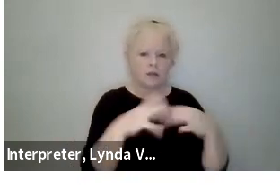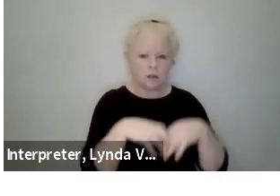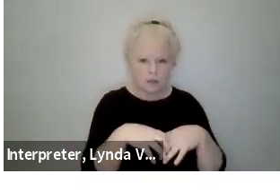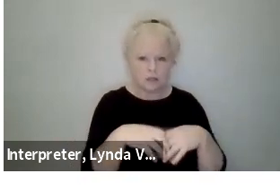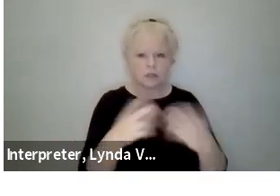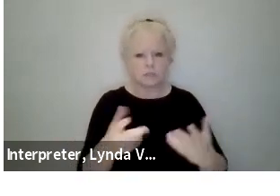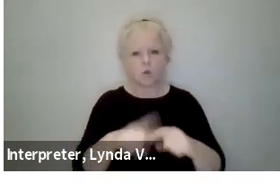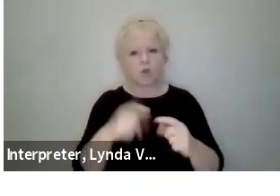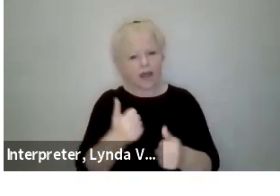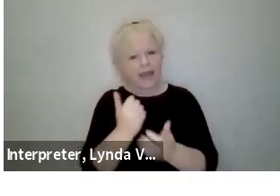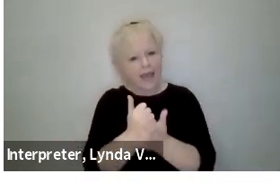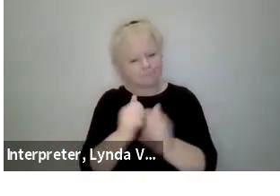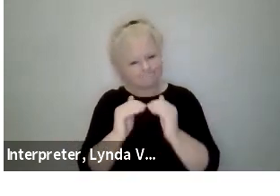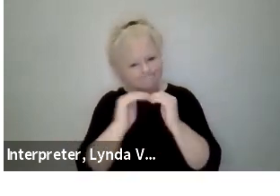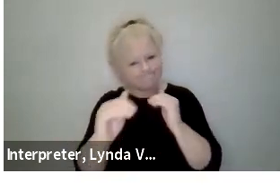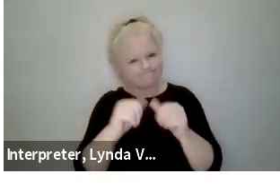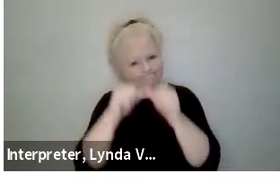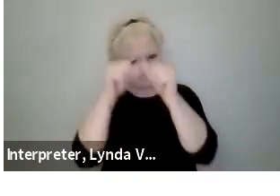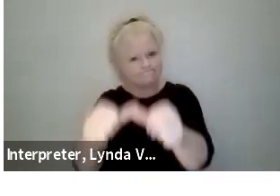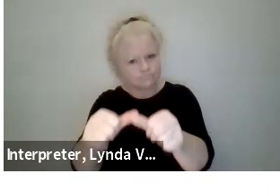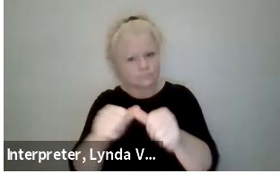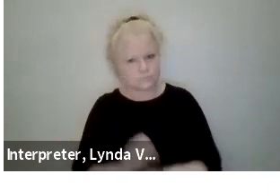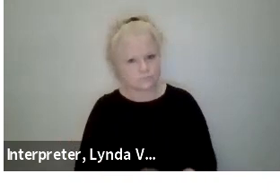so we're definitely appreciative of all of the work that